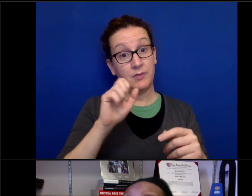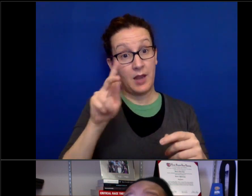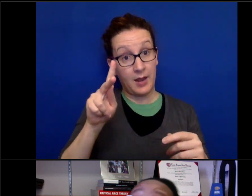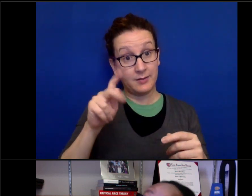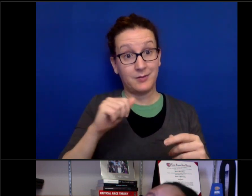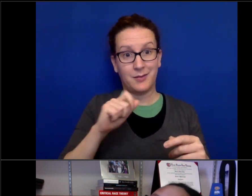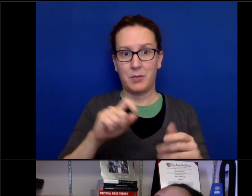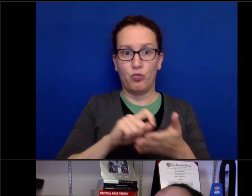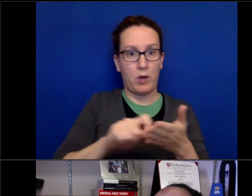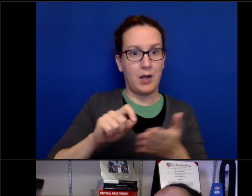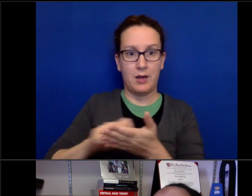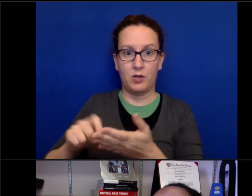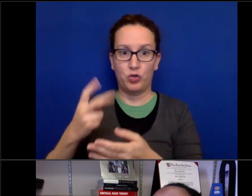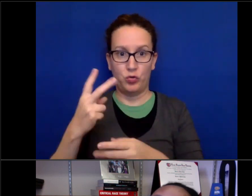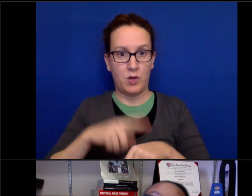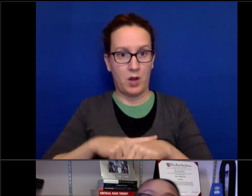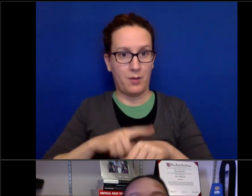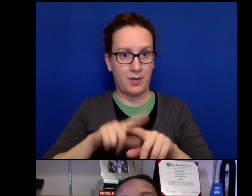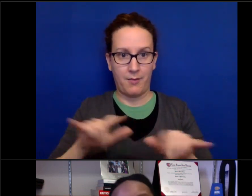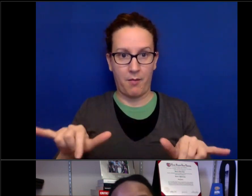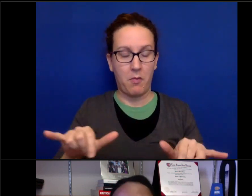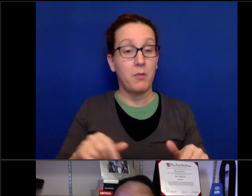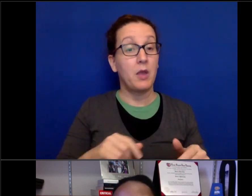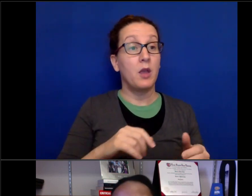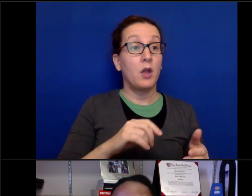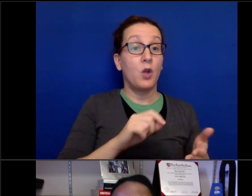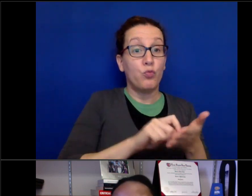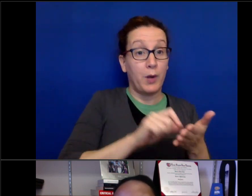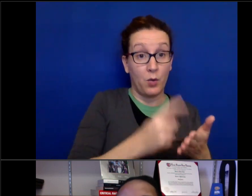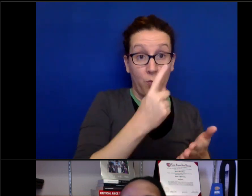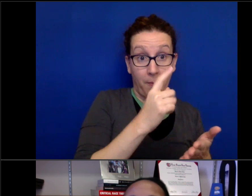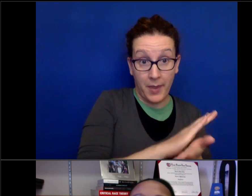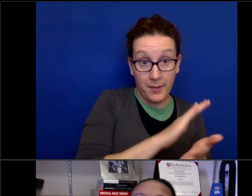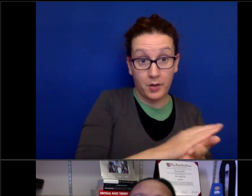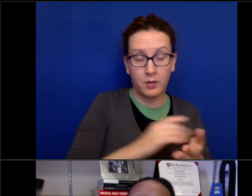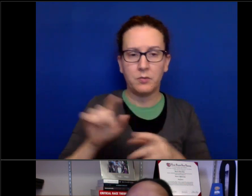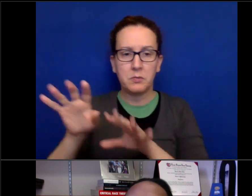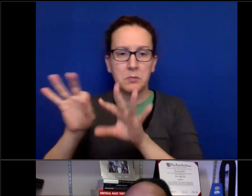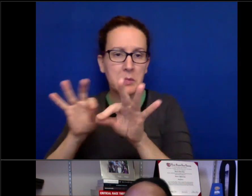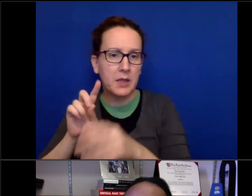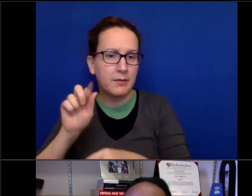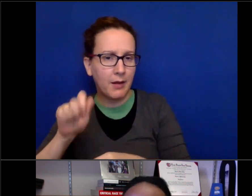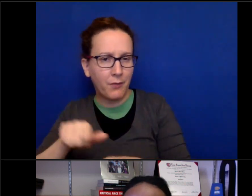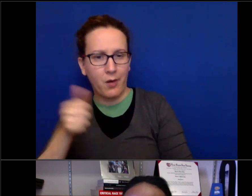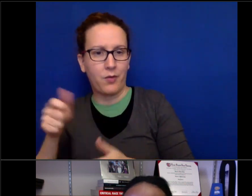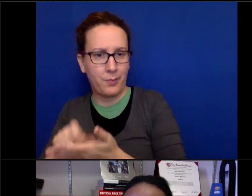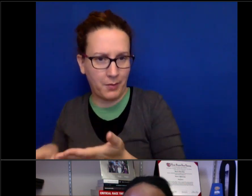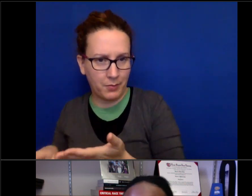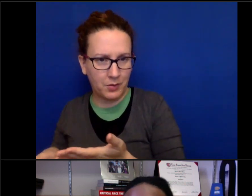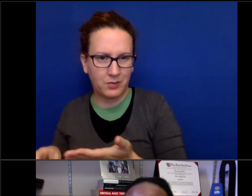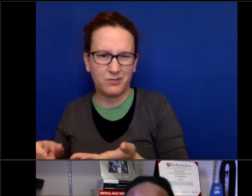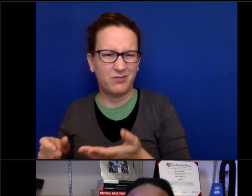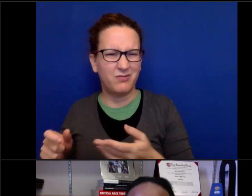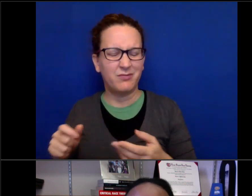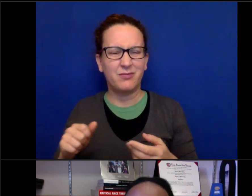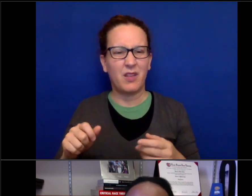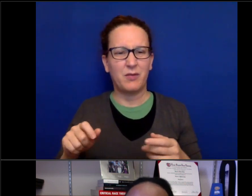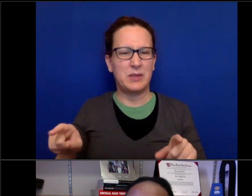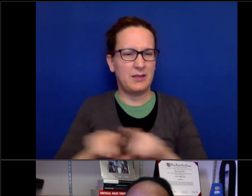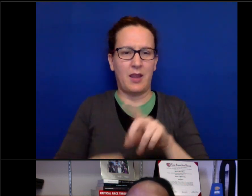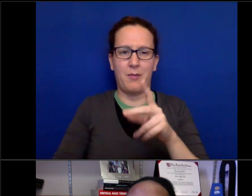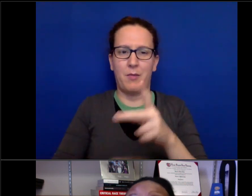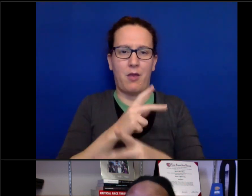look like collecting data for one paper while writing up another paper. right? It doesn't necessarily have to be the same kind